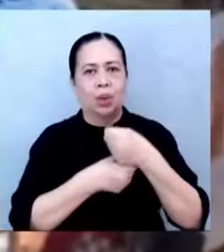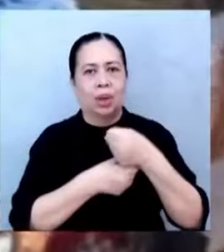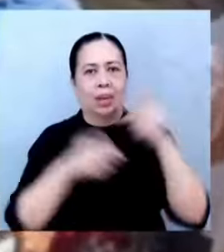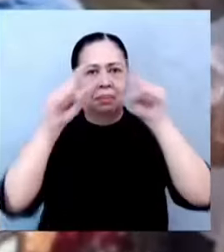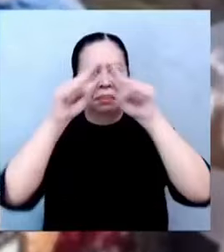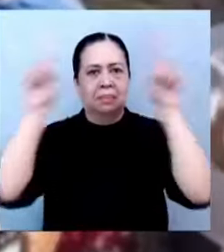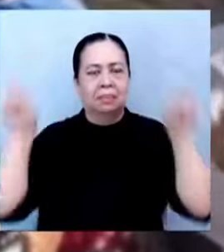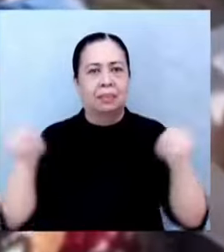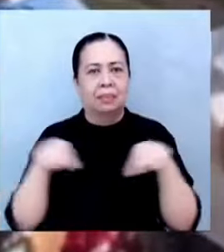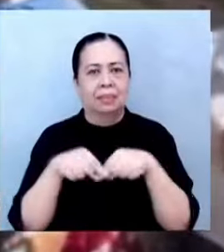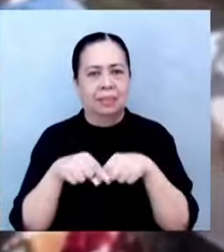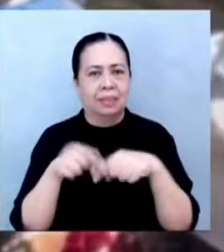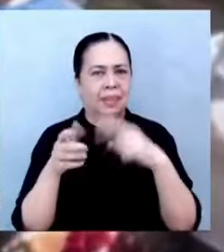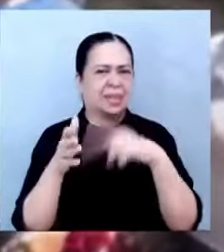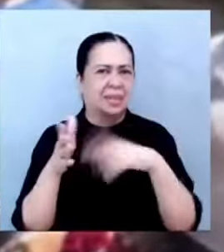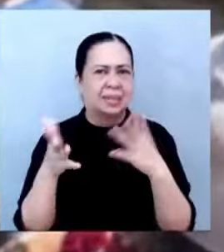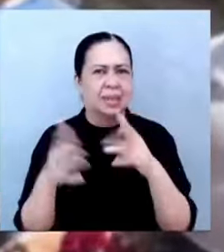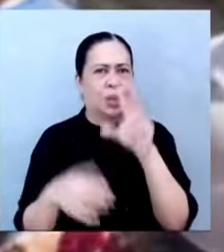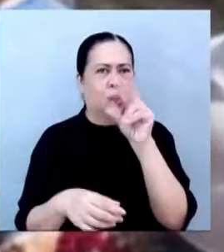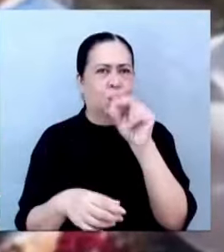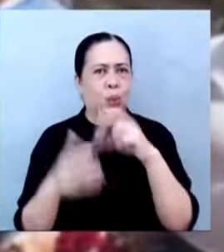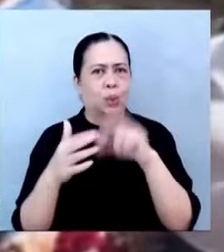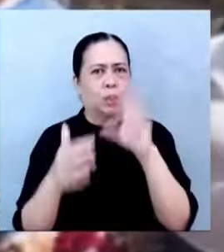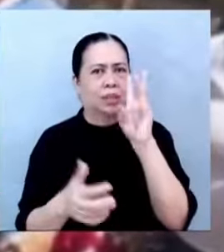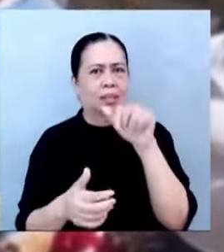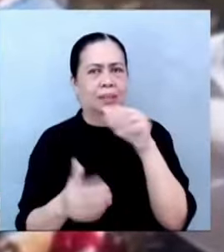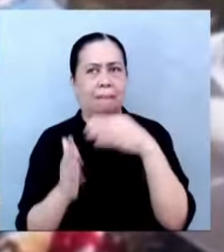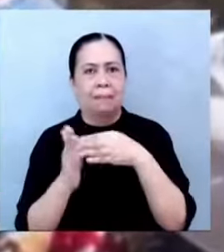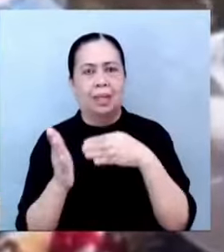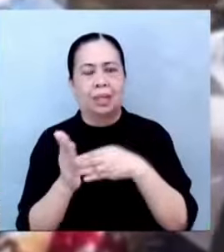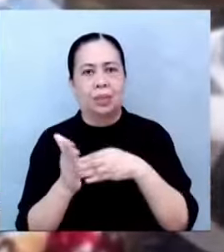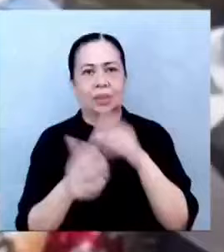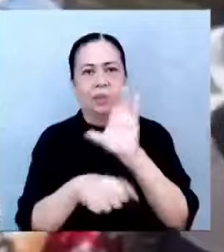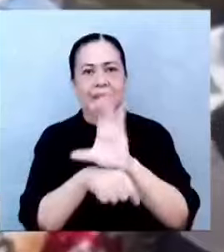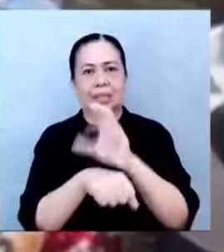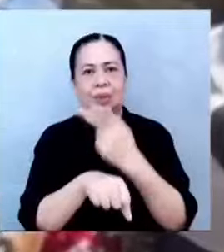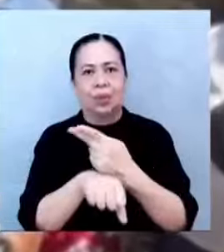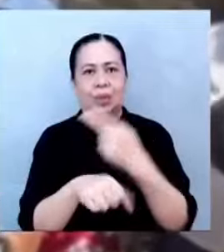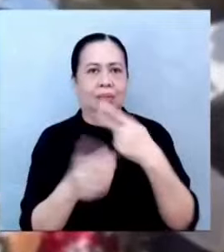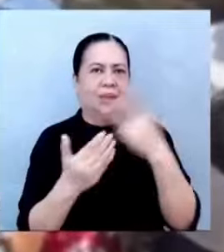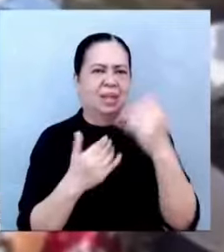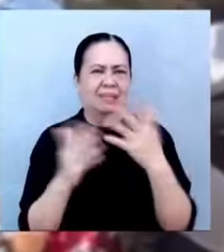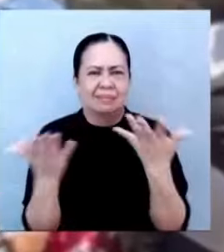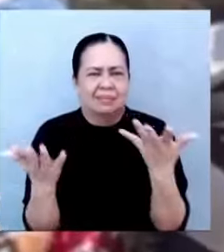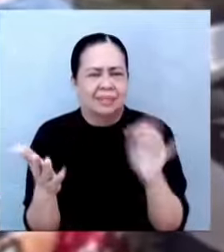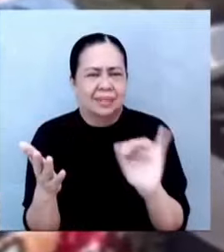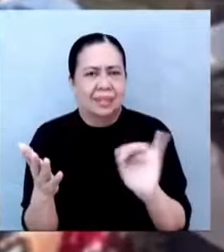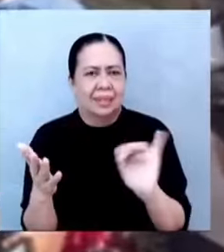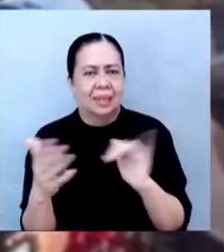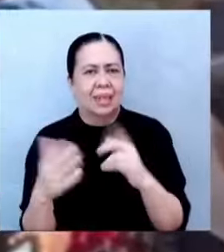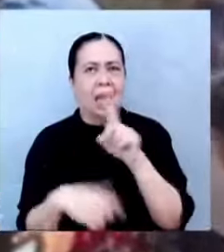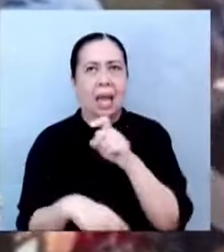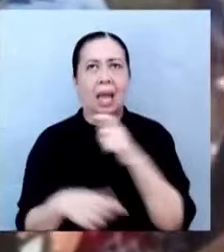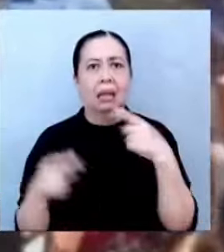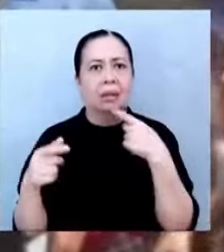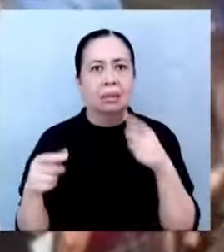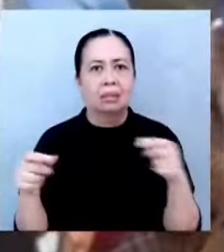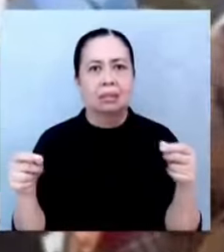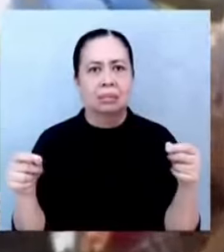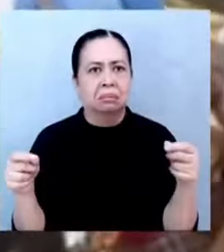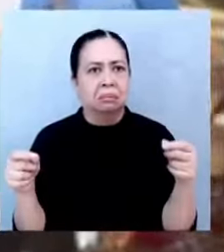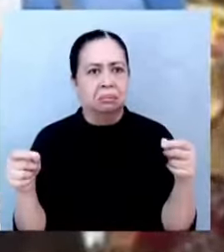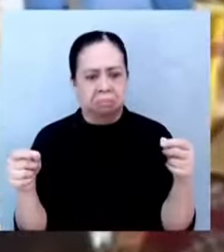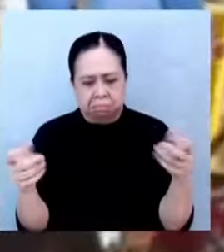that reads something like no to the 6 billion peso City Hall project or something of that sort, he actually told us that he was